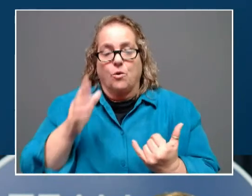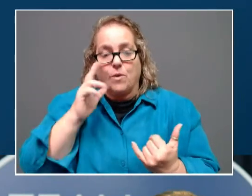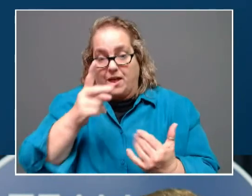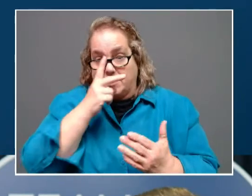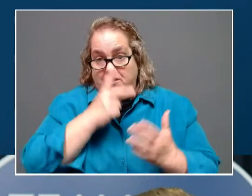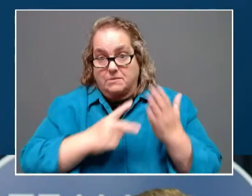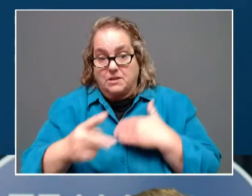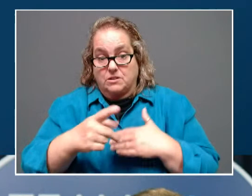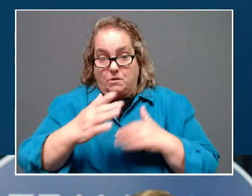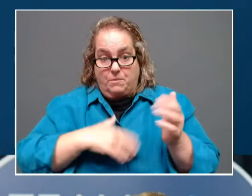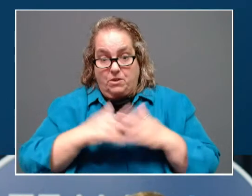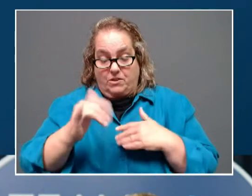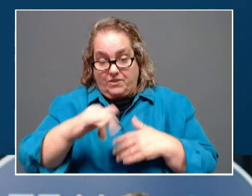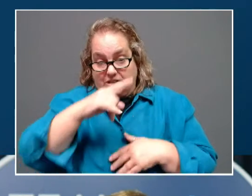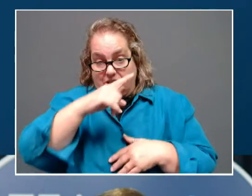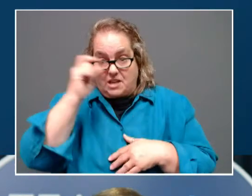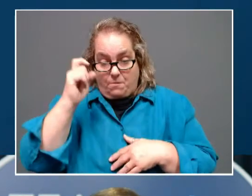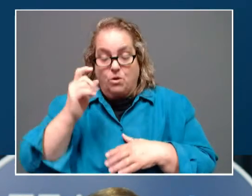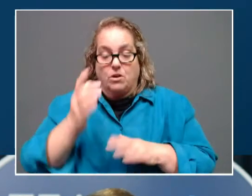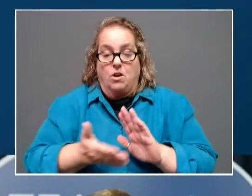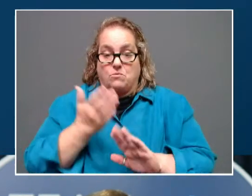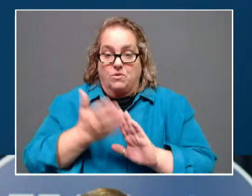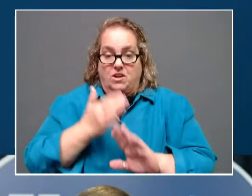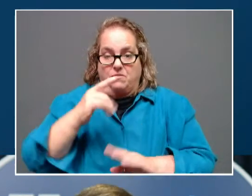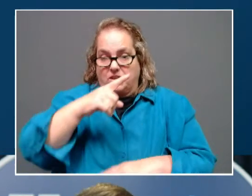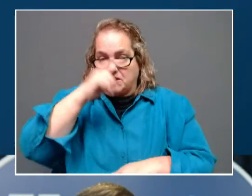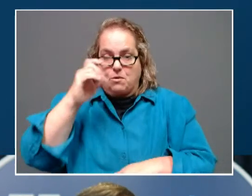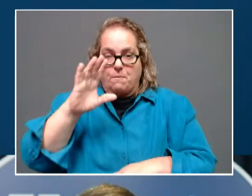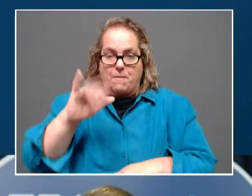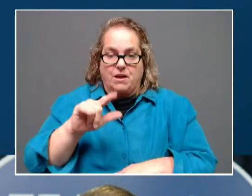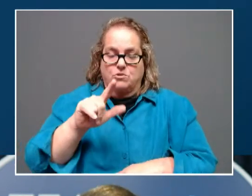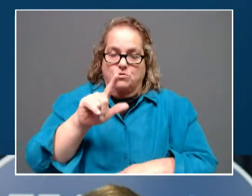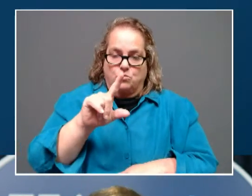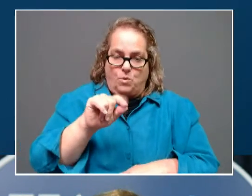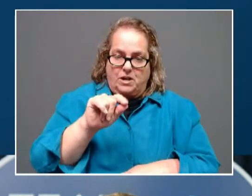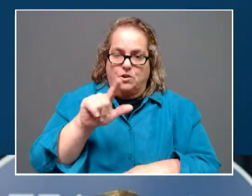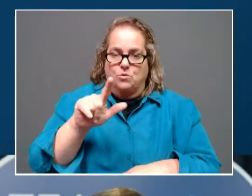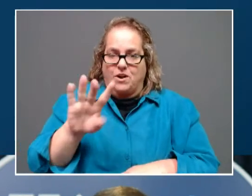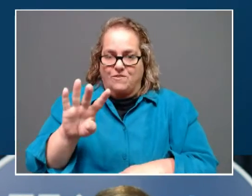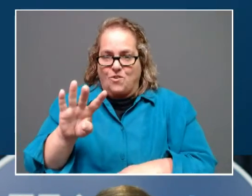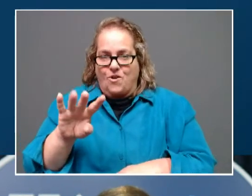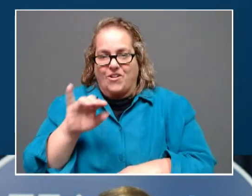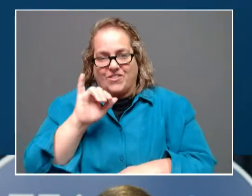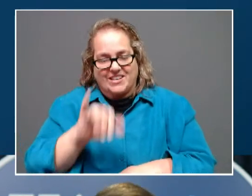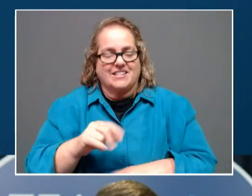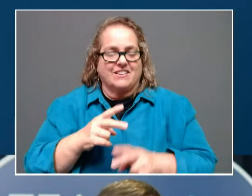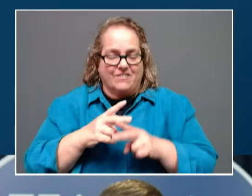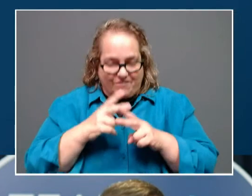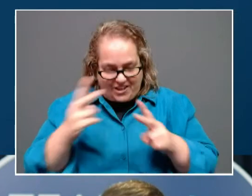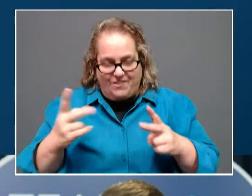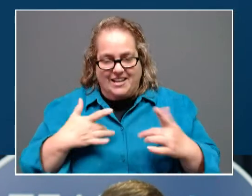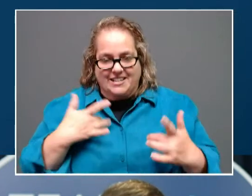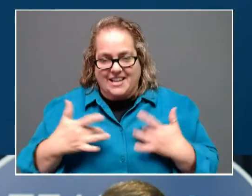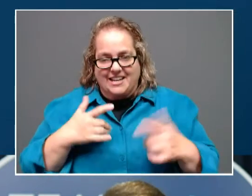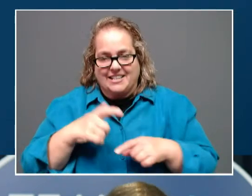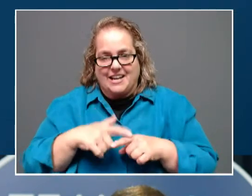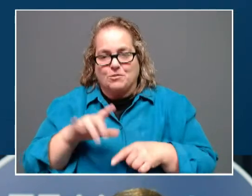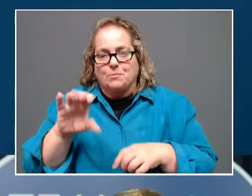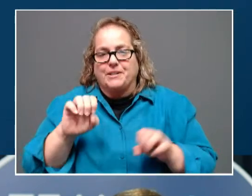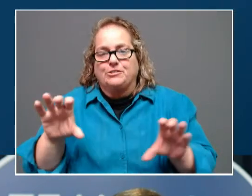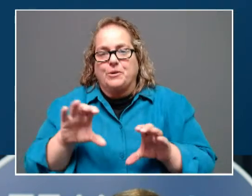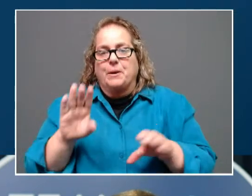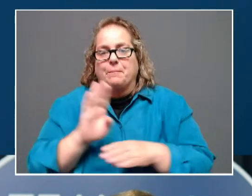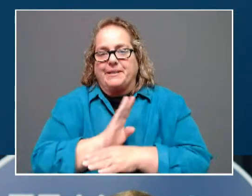facility operational by the summer of 2024. This is an extremely exciting time to be doing business in